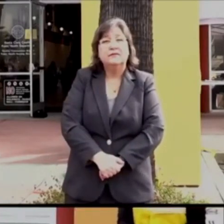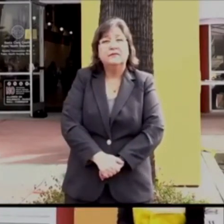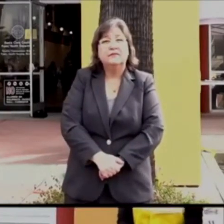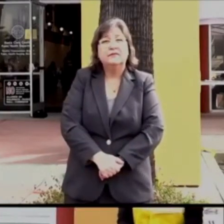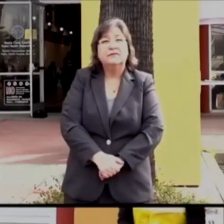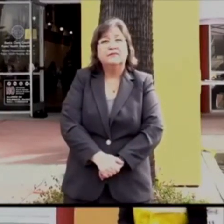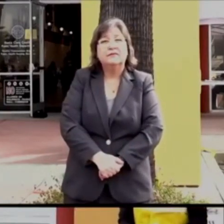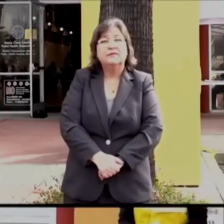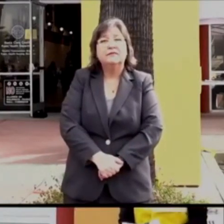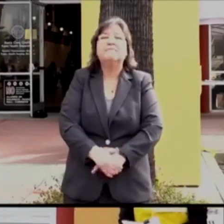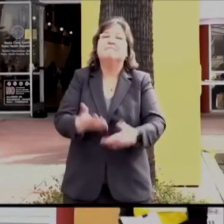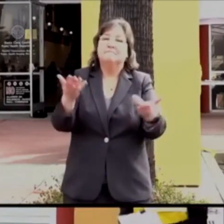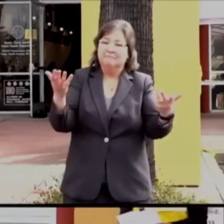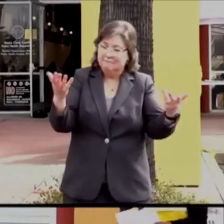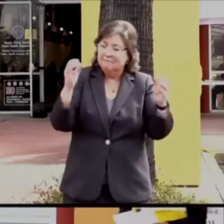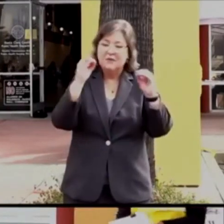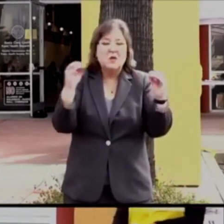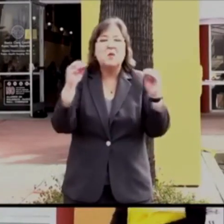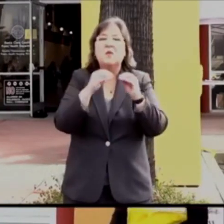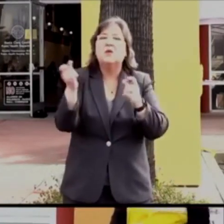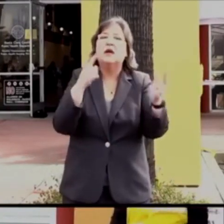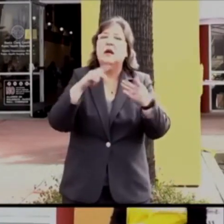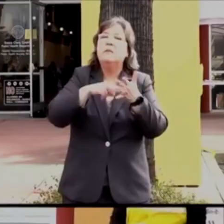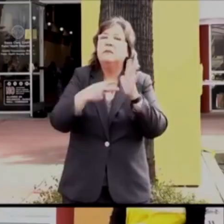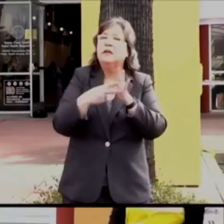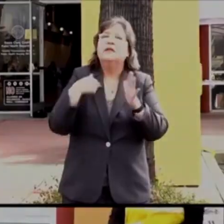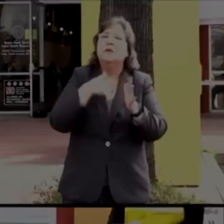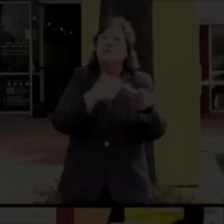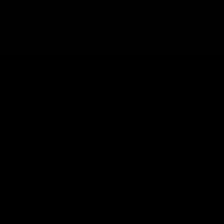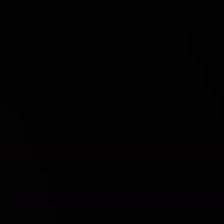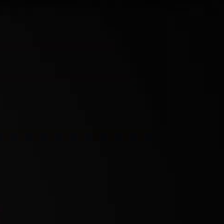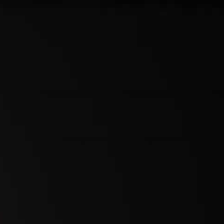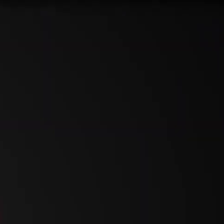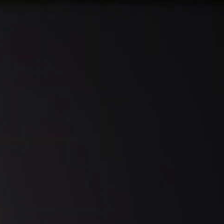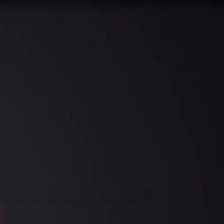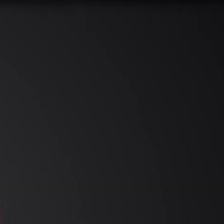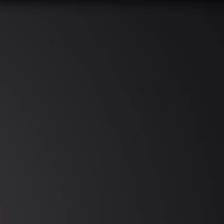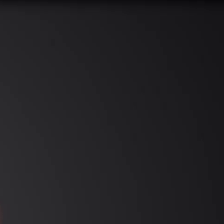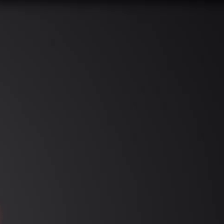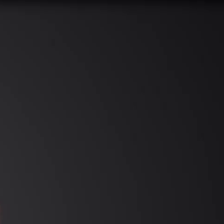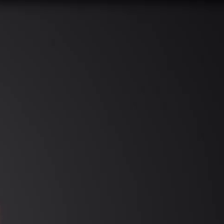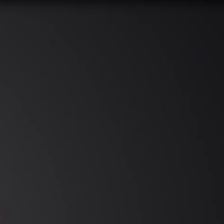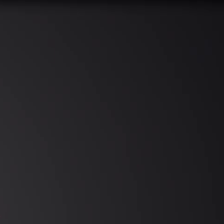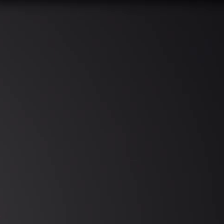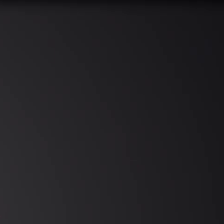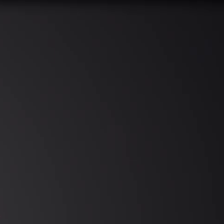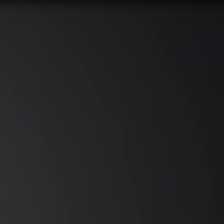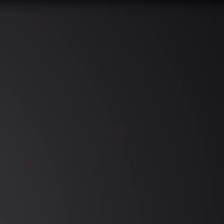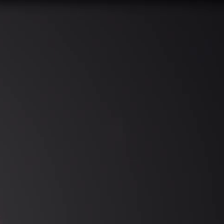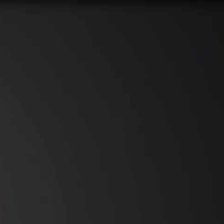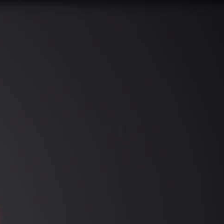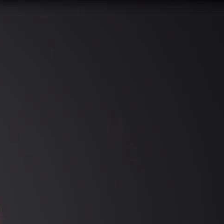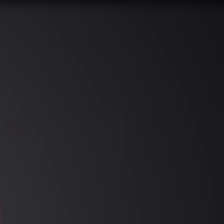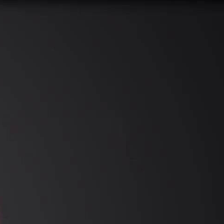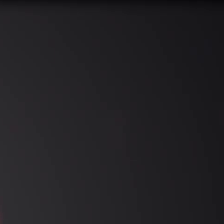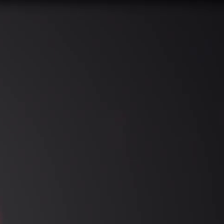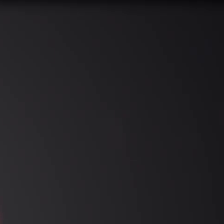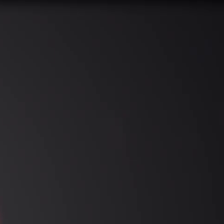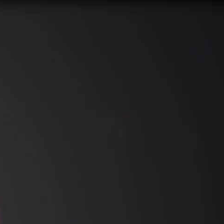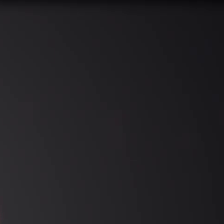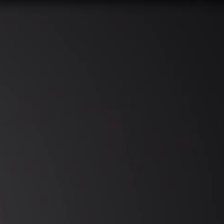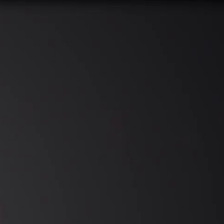Great. And that concludes our press conference in English and American Sign Language. For the latest information regarding